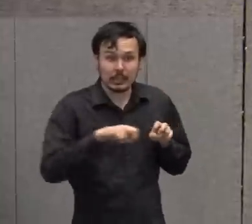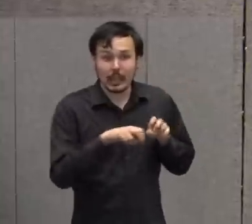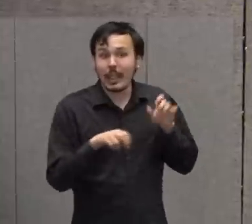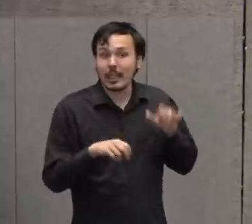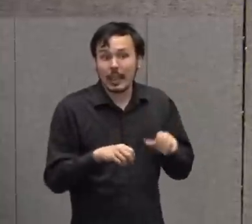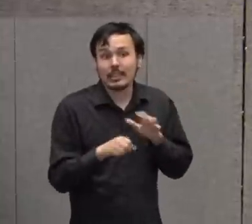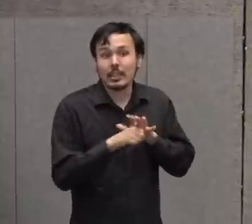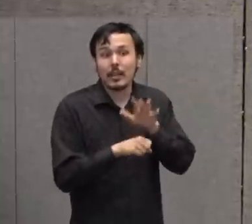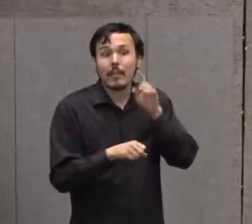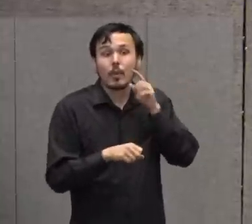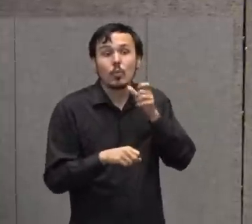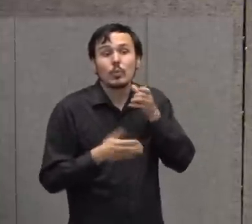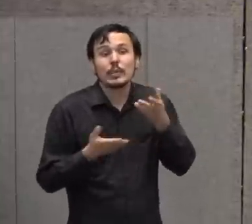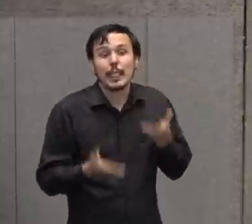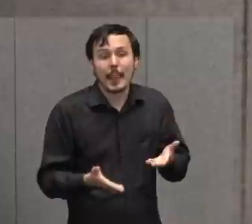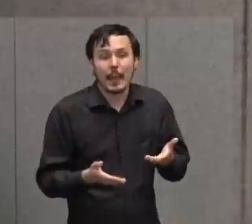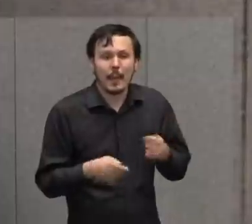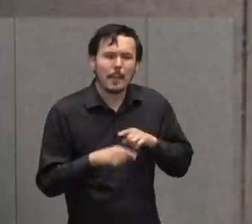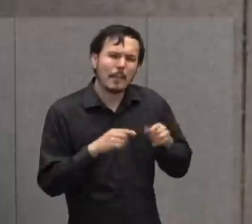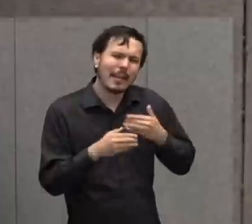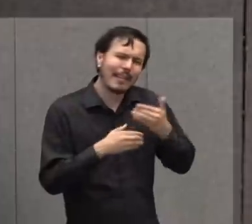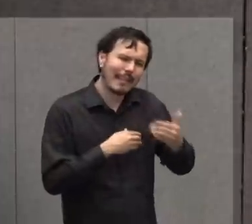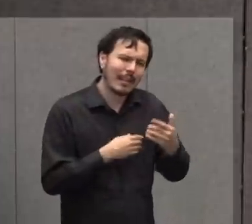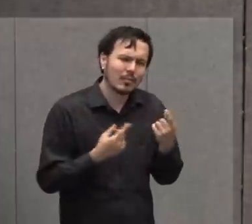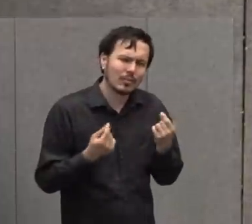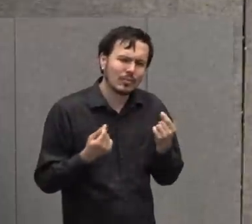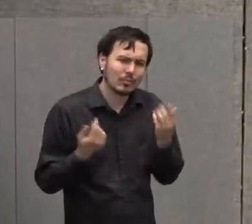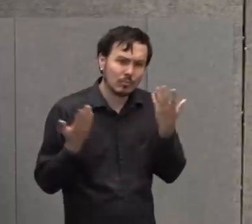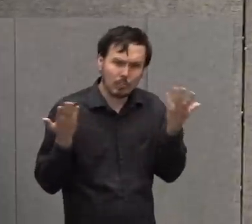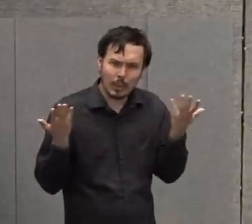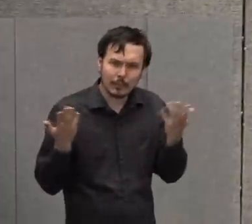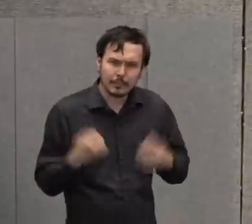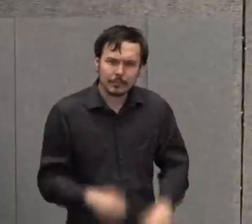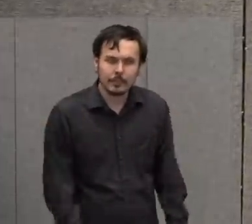there now, but I wonder what they'll do next.